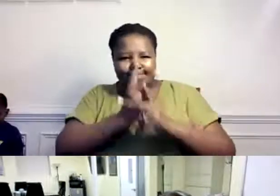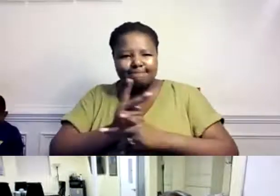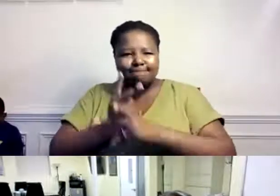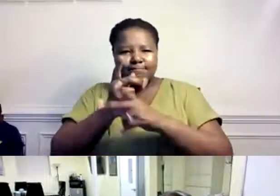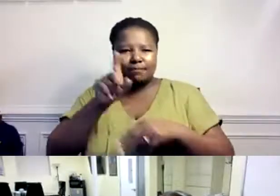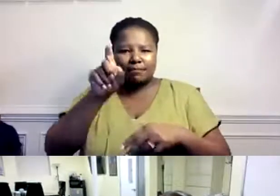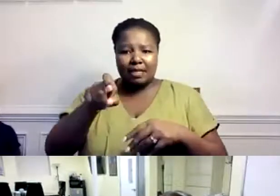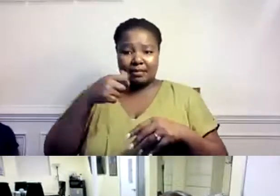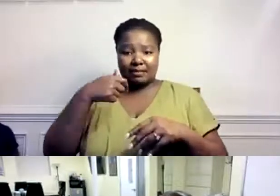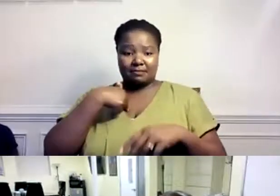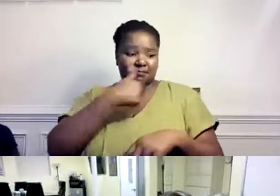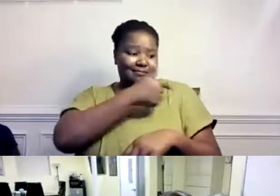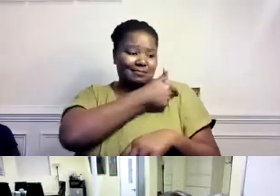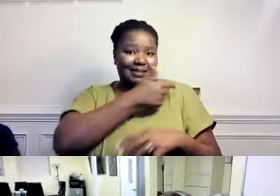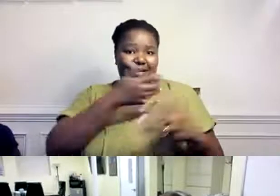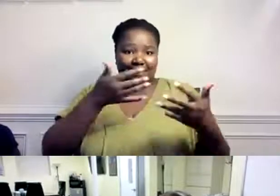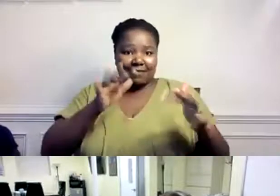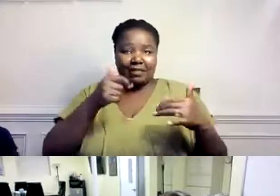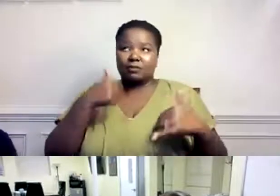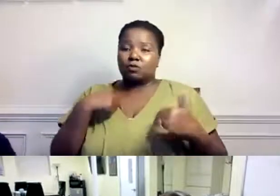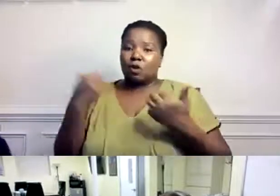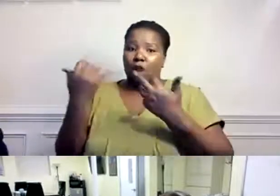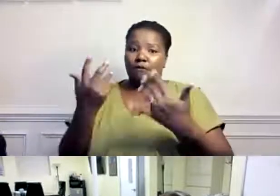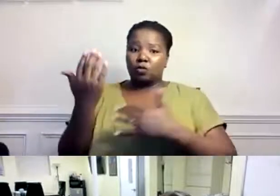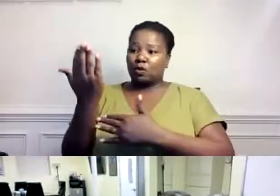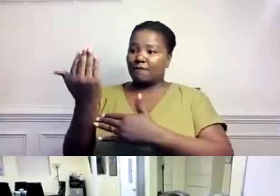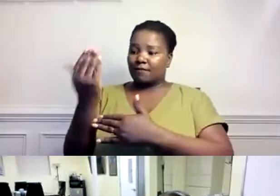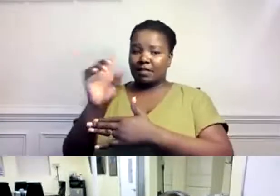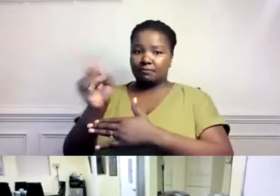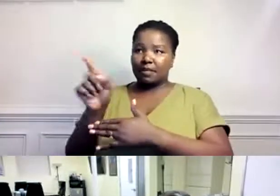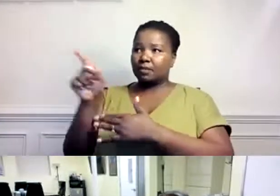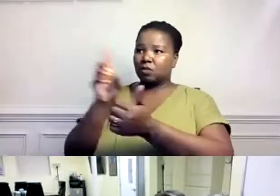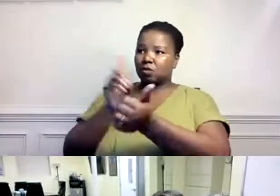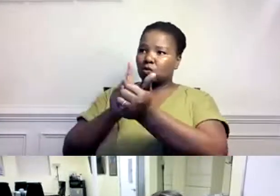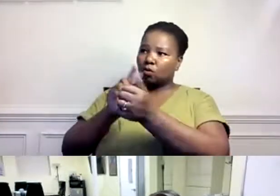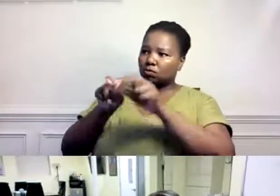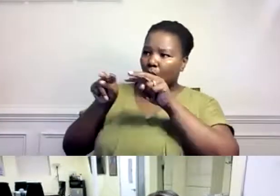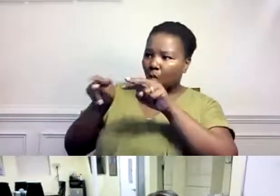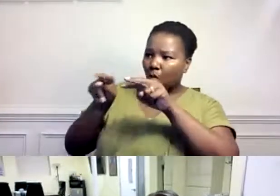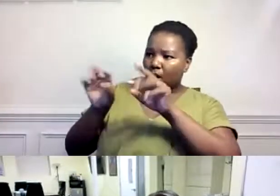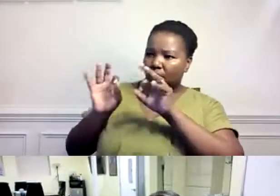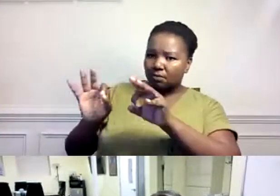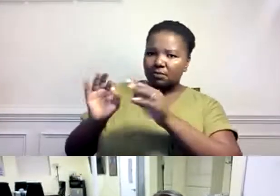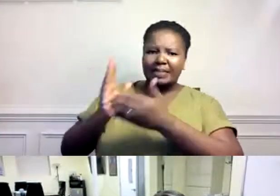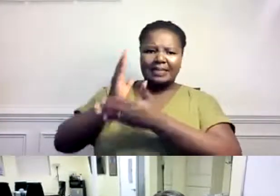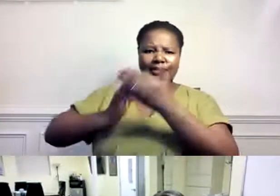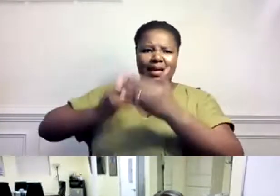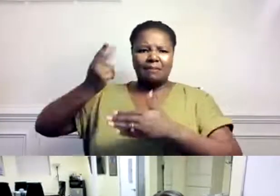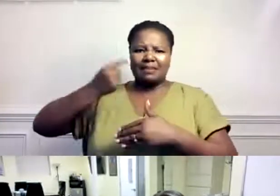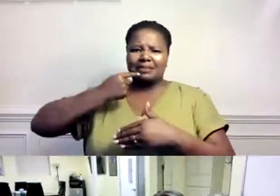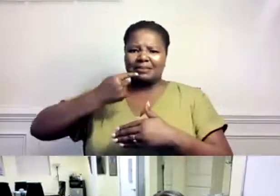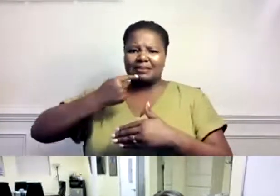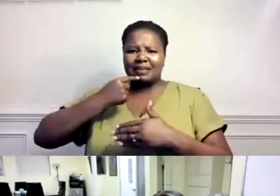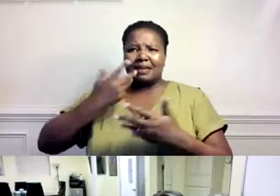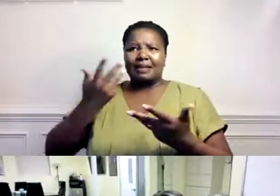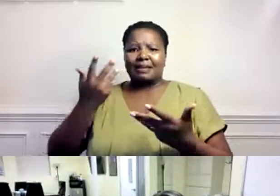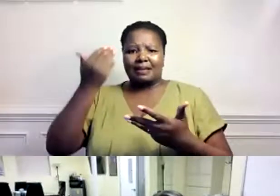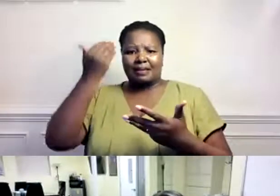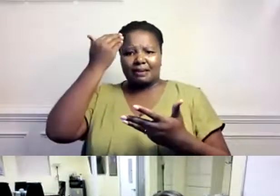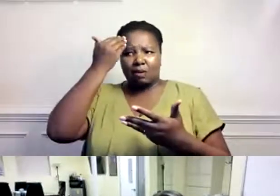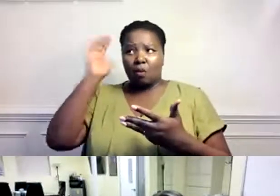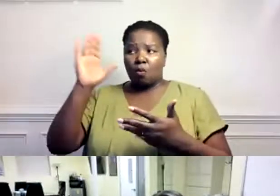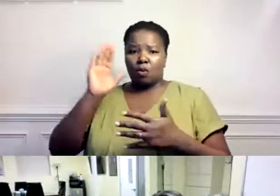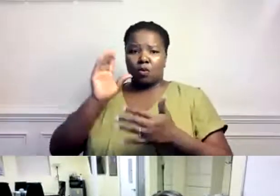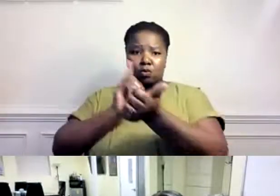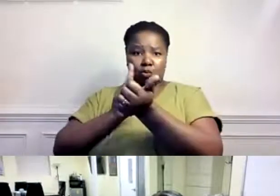my vaccine, I had to wait 15 minutes and be observed. Folks that have those histories, if it's determined with their clinician to go